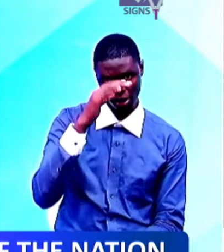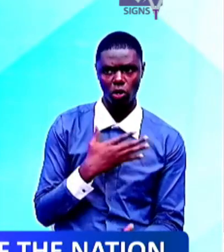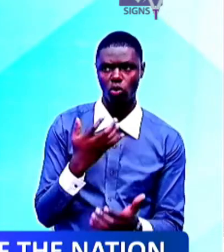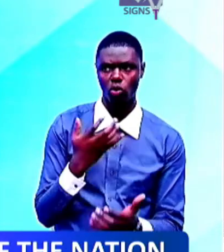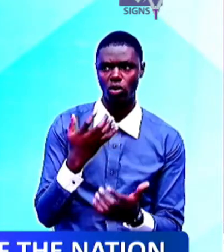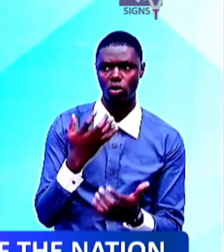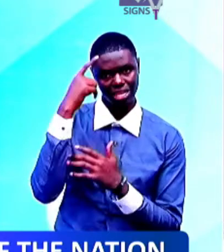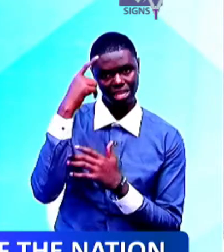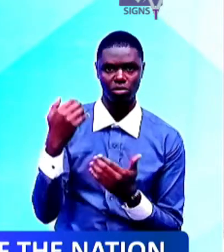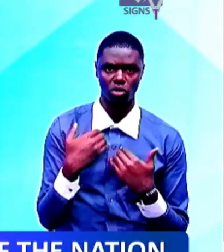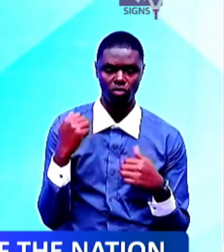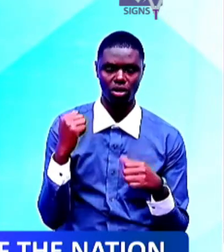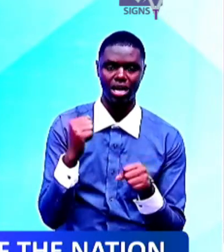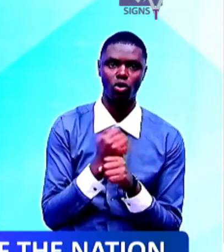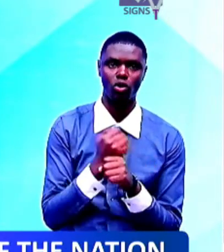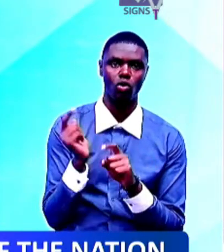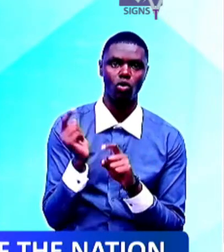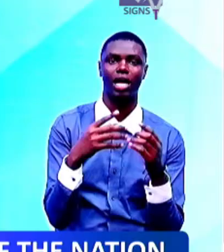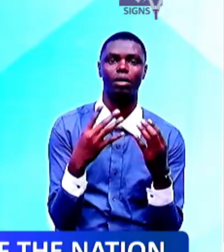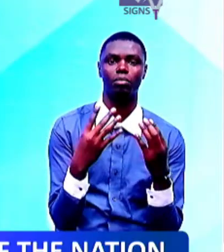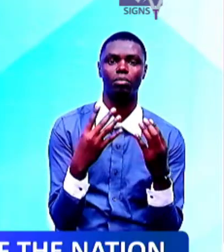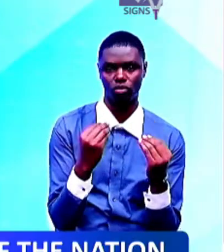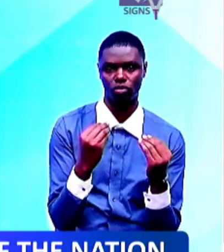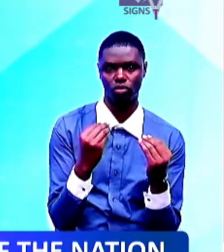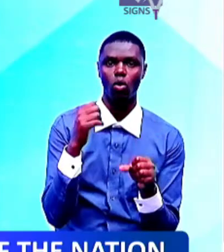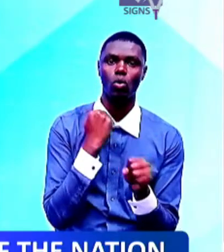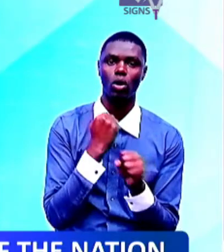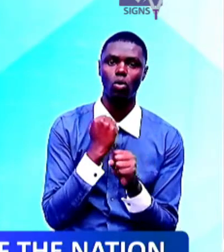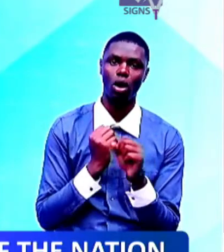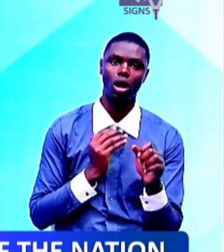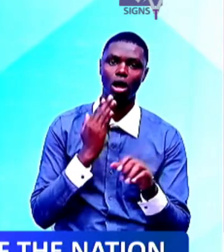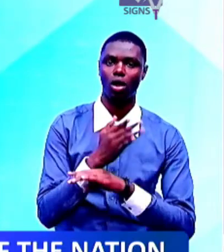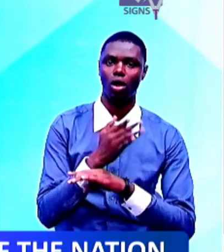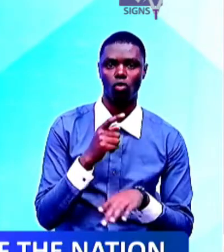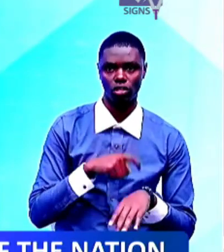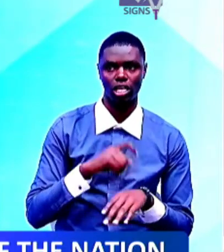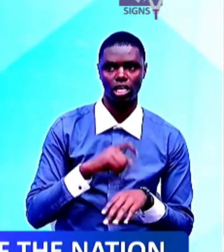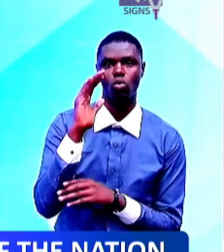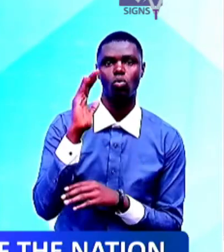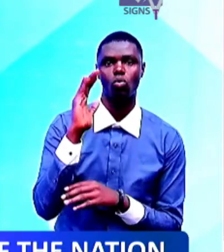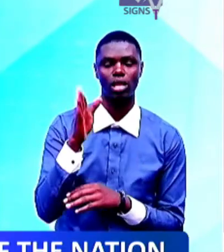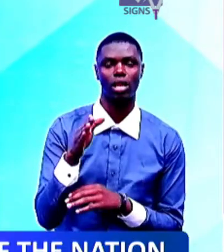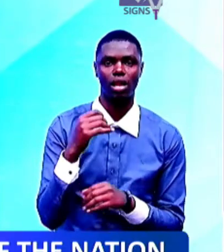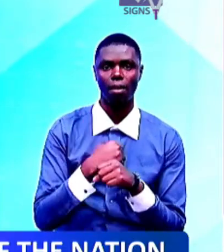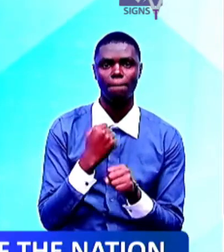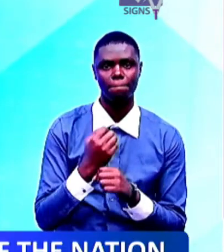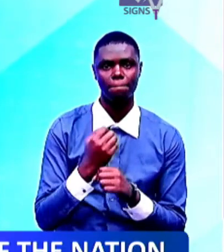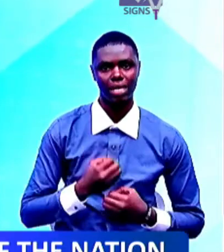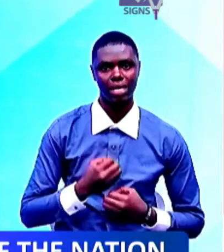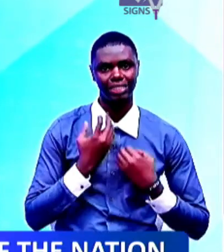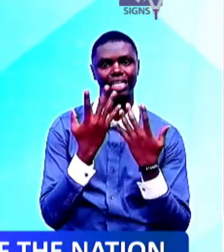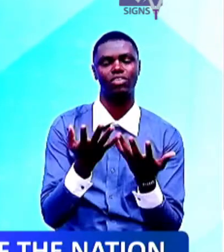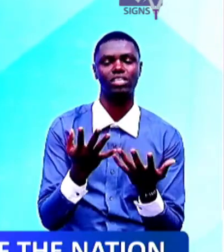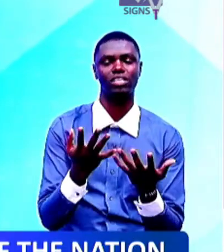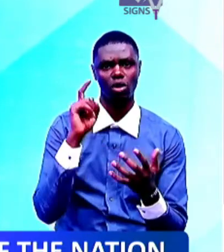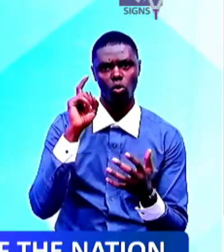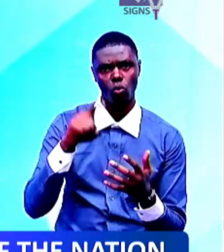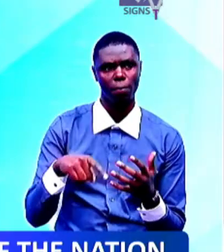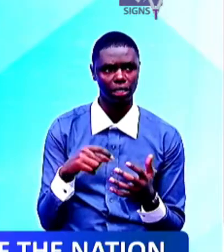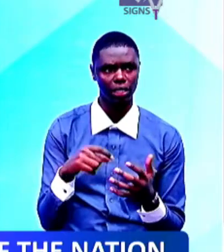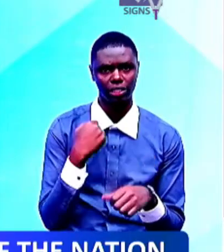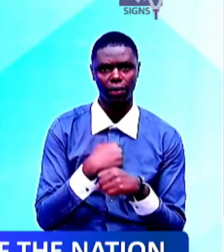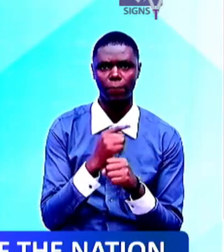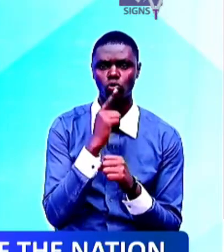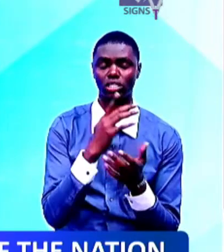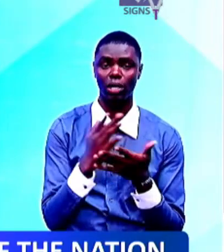have will not come softly. It will work over time. We will have to make sacrifices to make sure that some